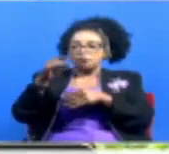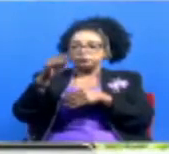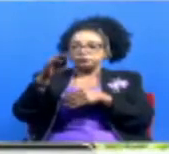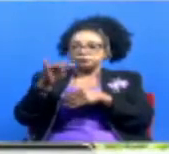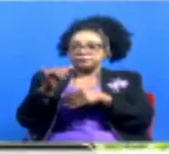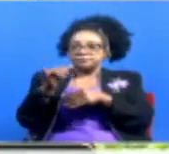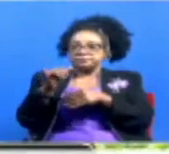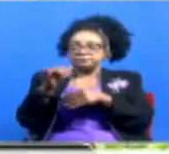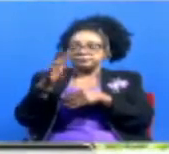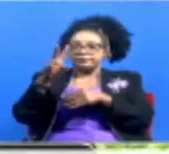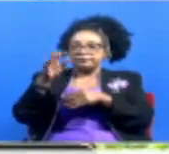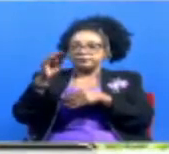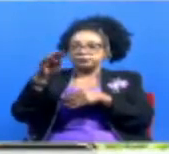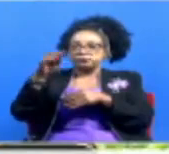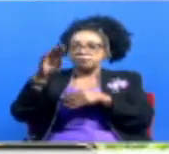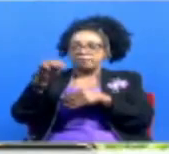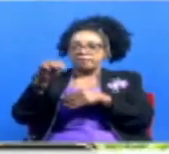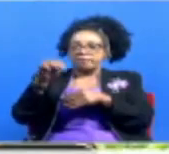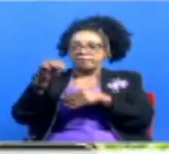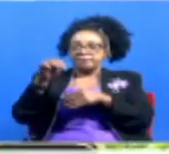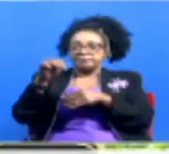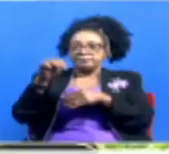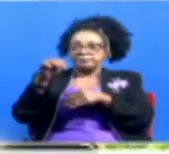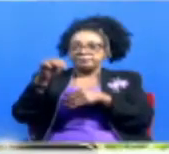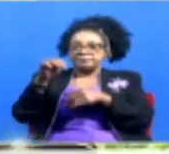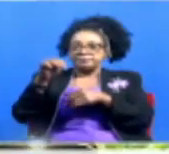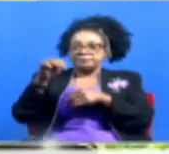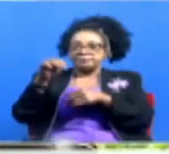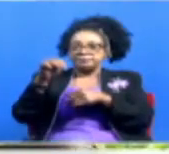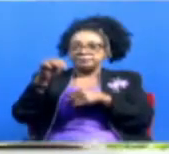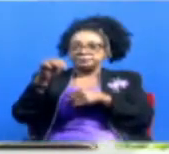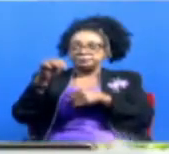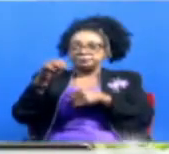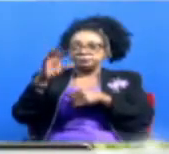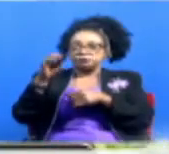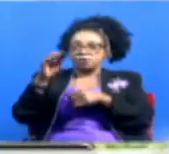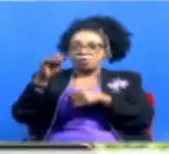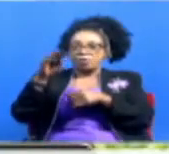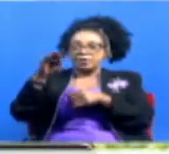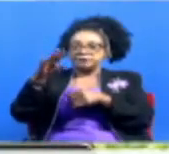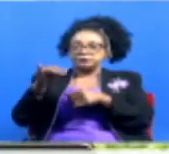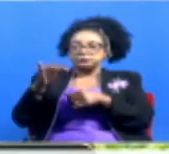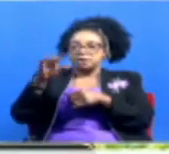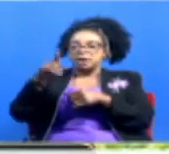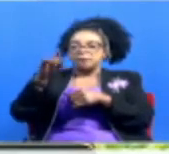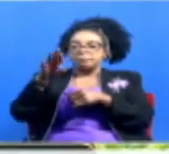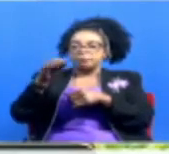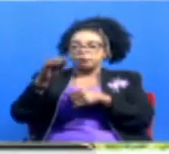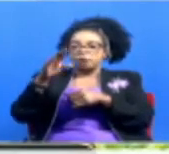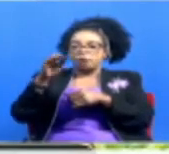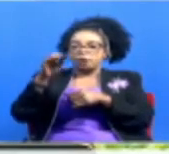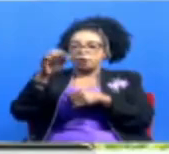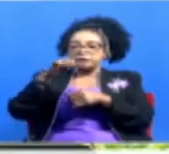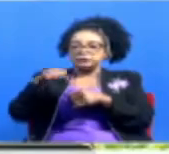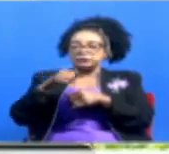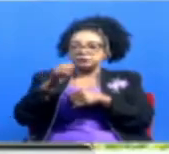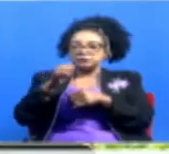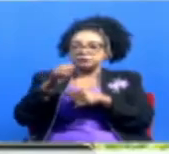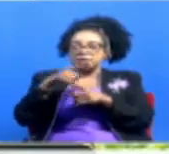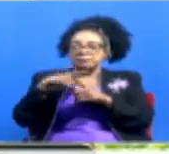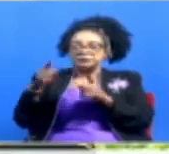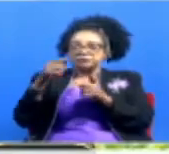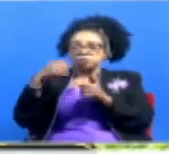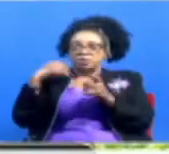have bee venom, we have pollen, we have propolis. But we are